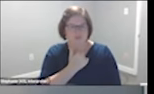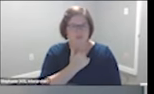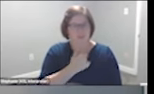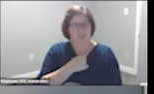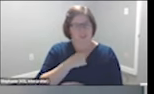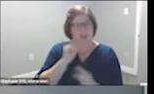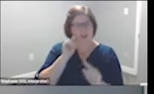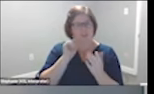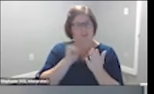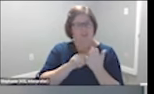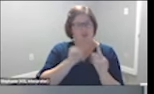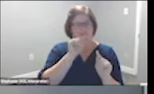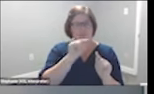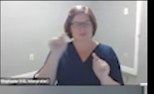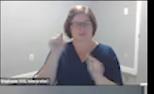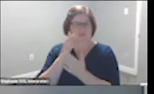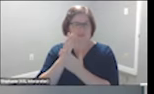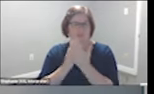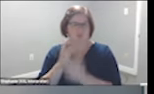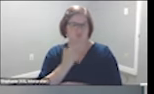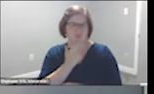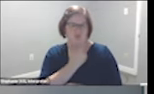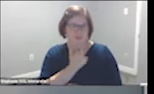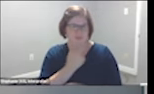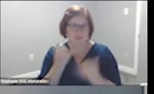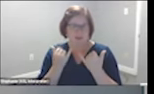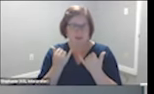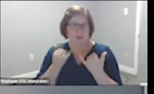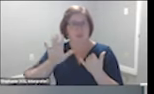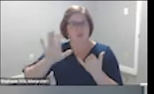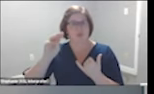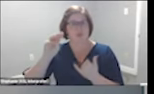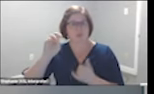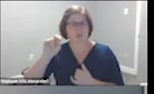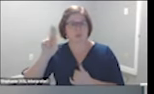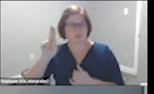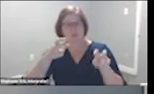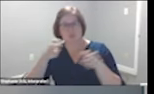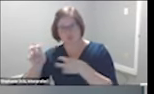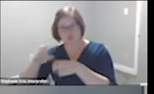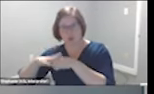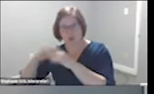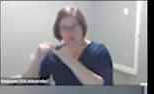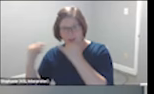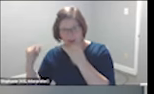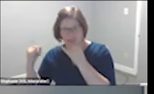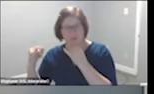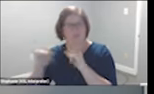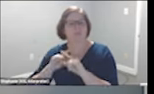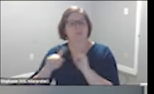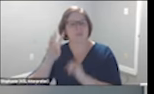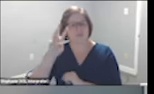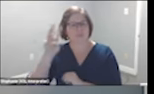some restaurants nowadays are even making their menus online, but the websites are